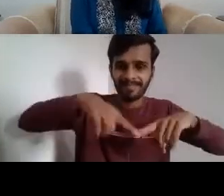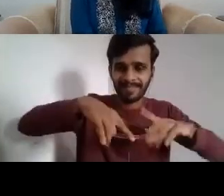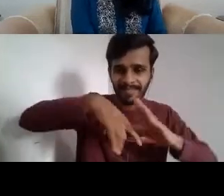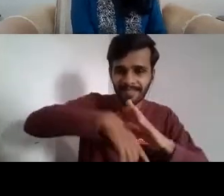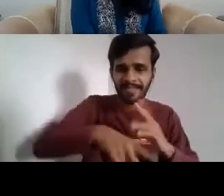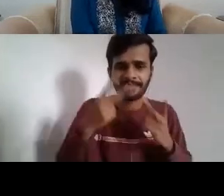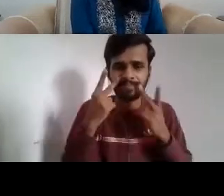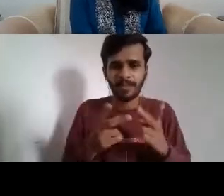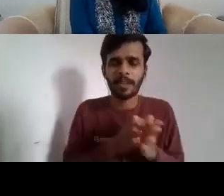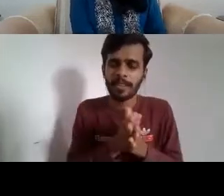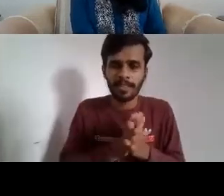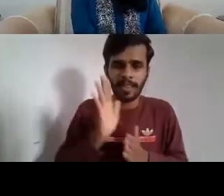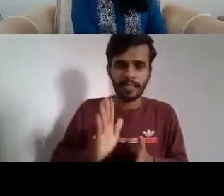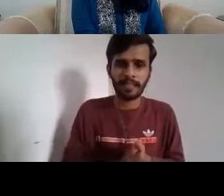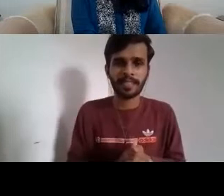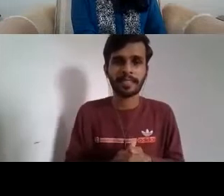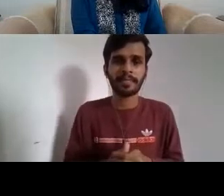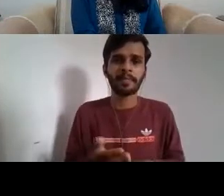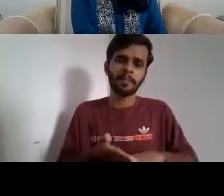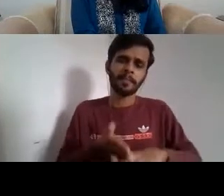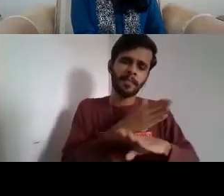large interest even before that.